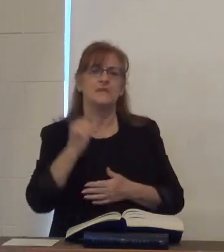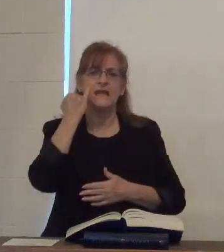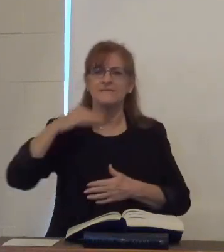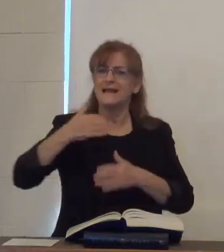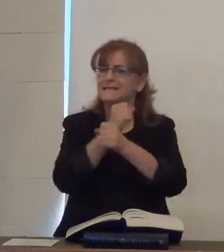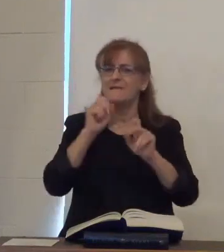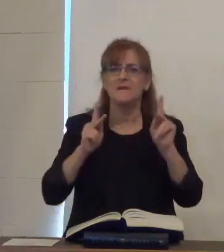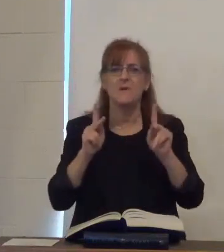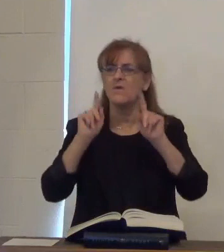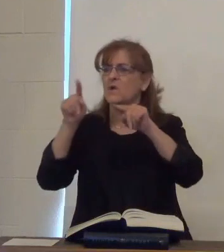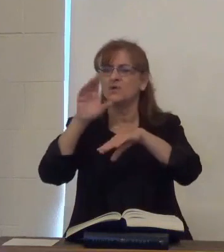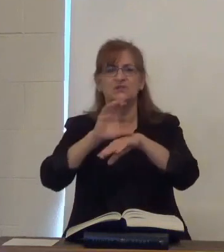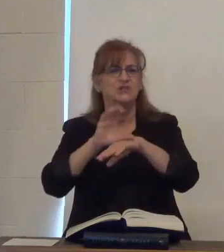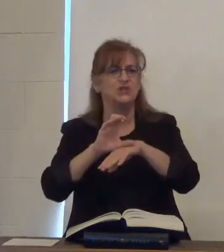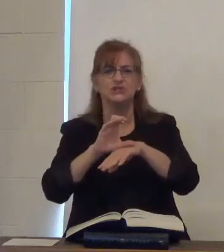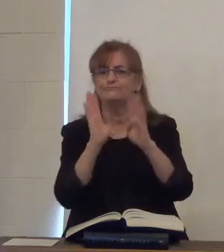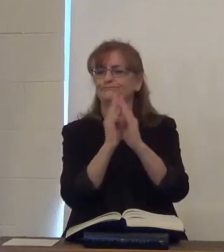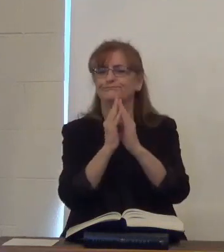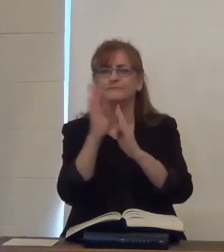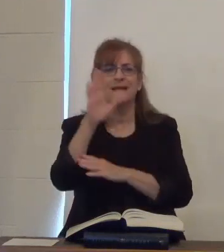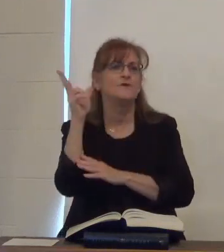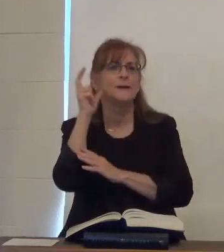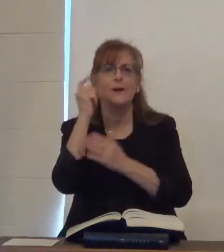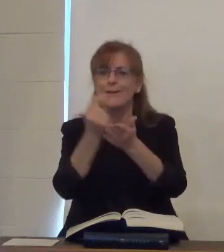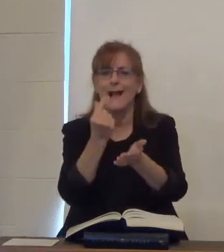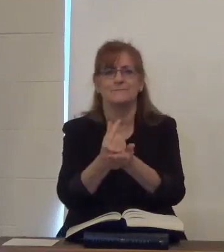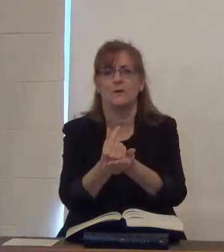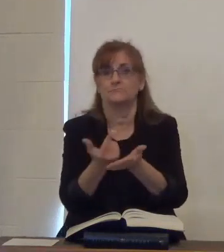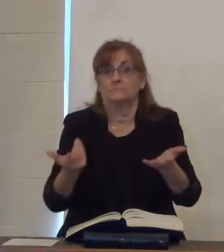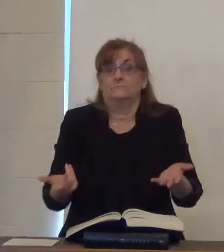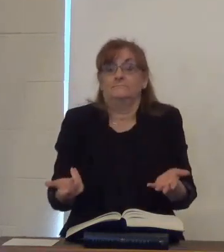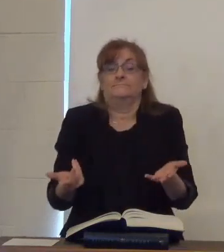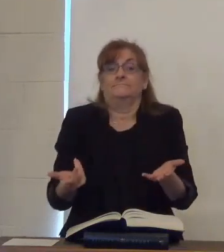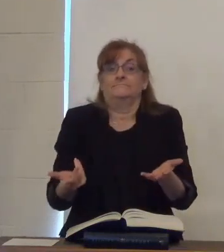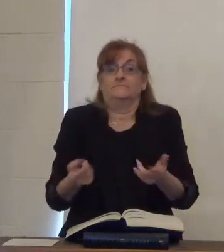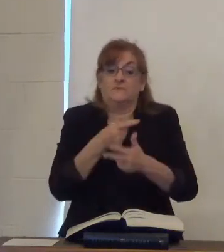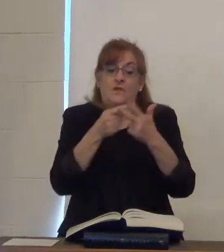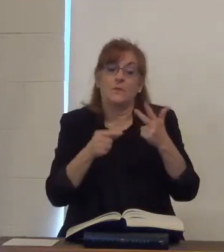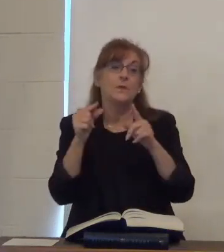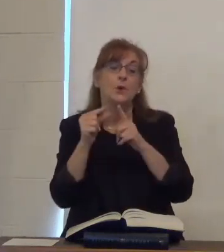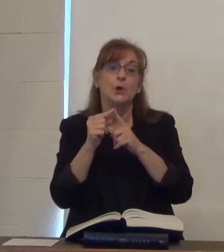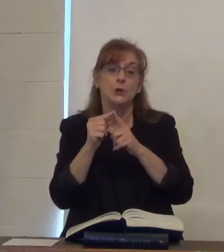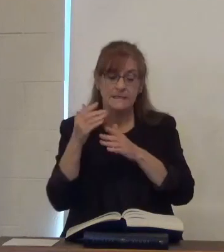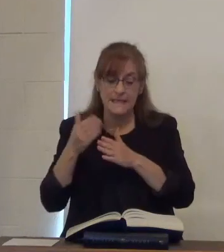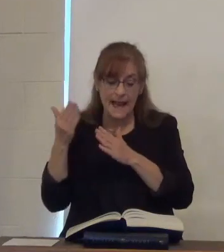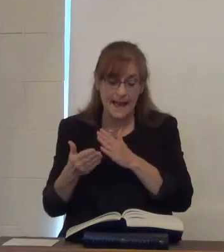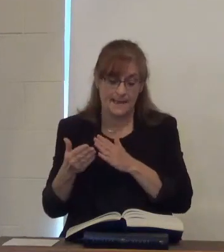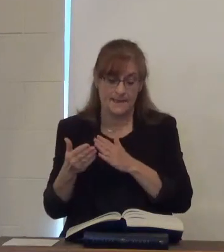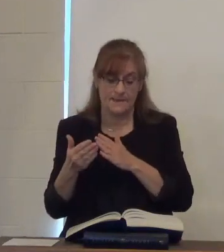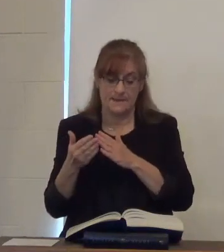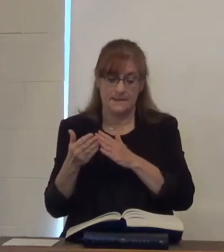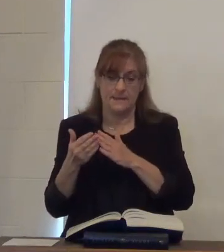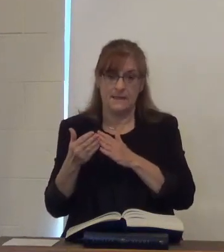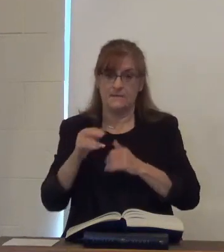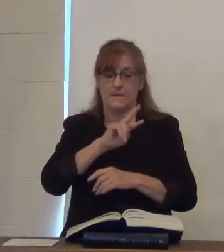people to go to a church service and never hear the gospel. There are three words at the end of